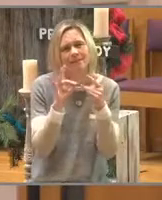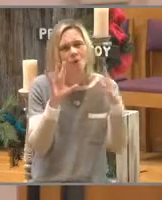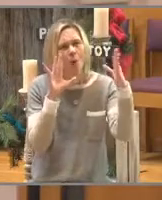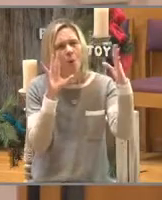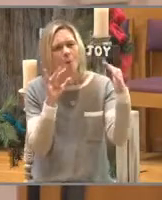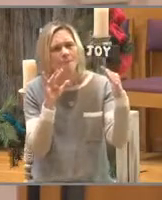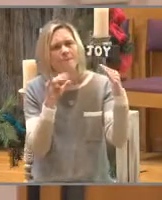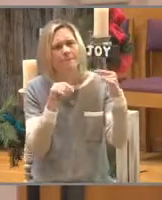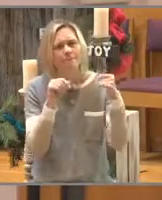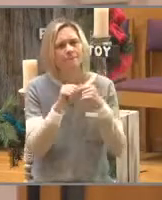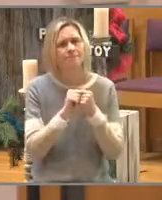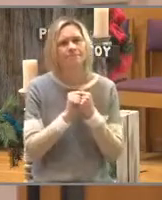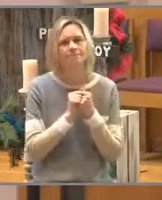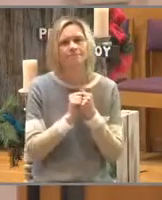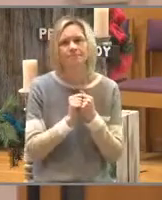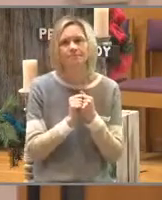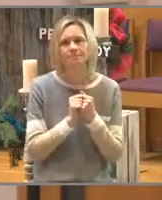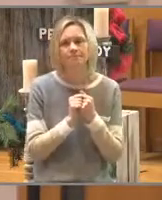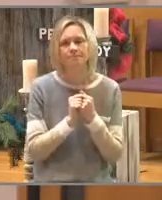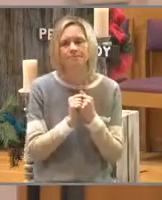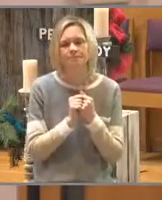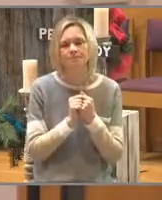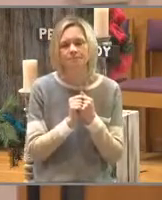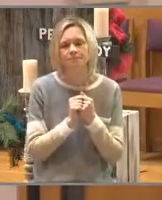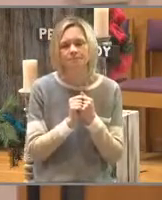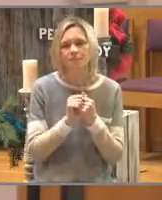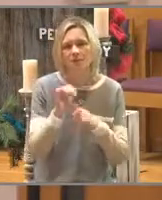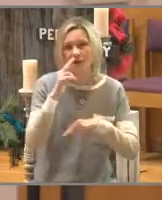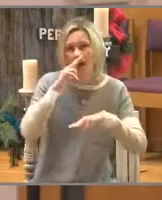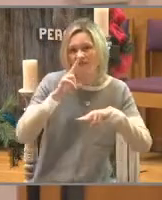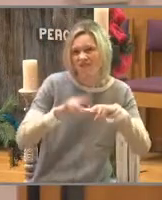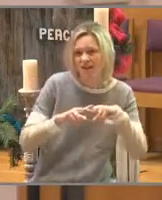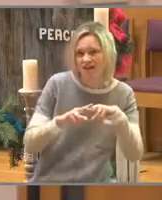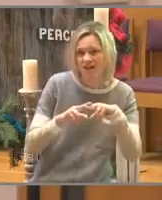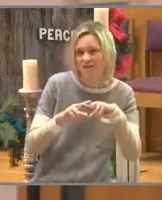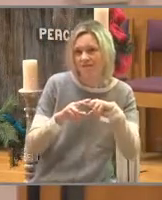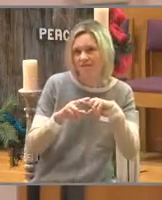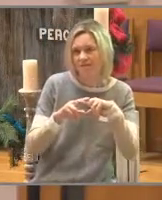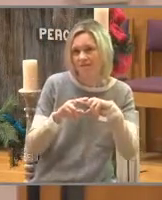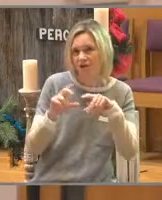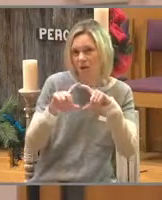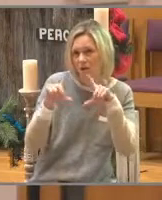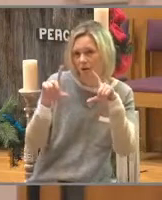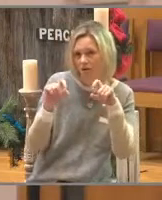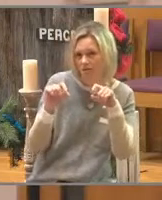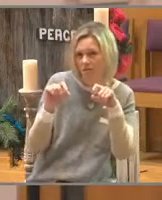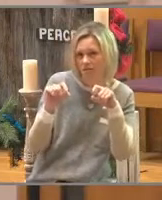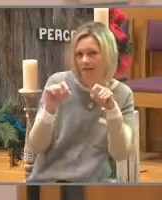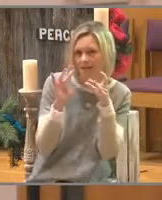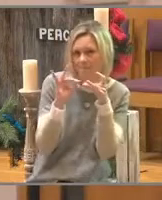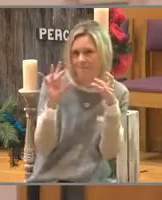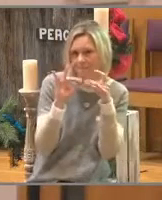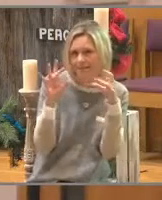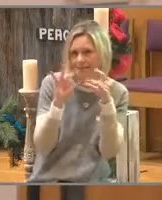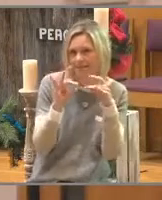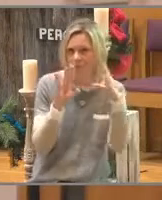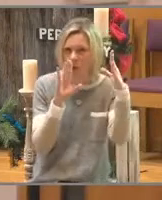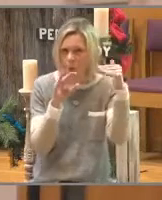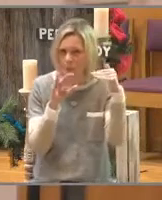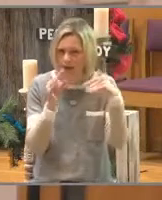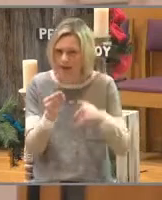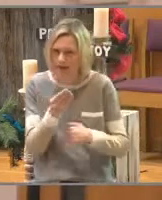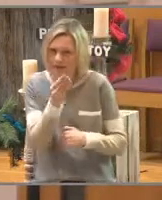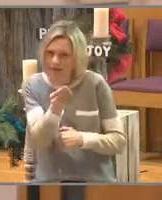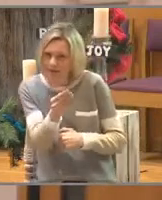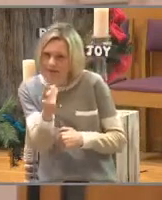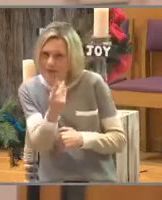as well during communion. There's also a fun little card that you can take that has a message of hope on it that you can give to somebody